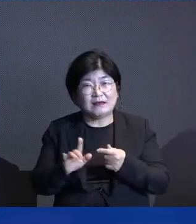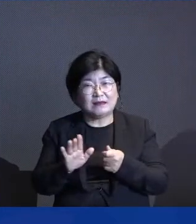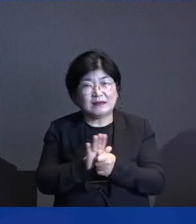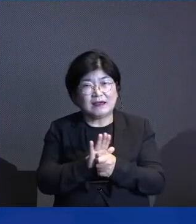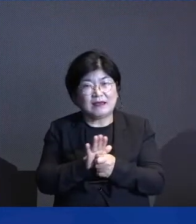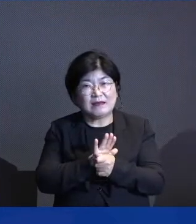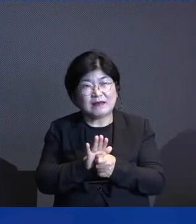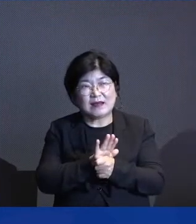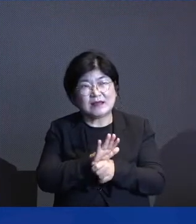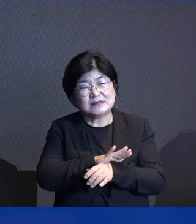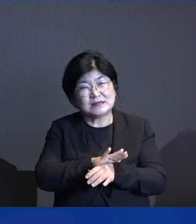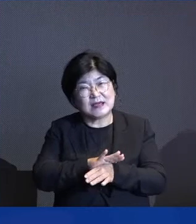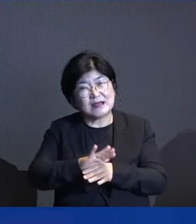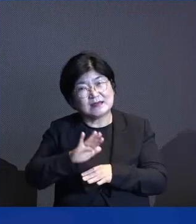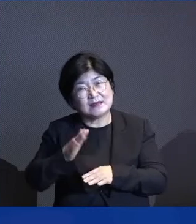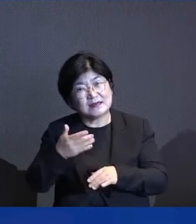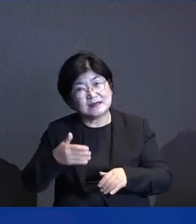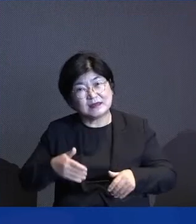autonomy, and respect.